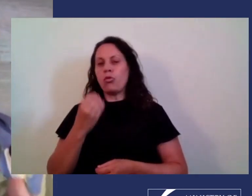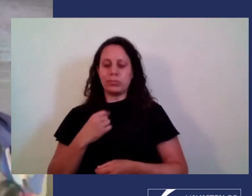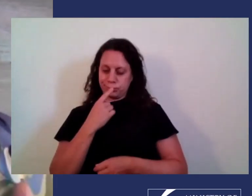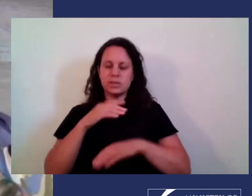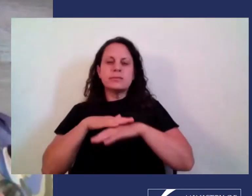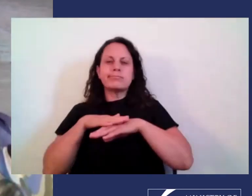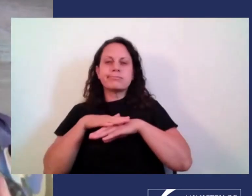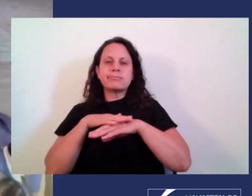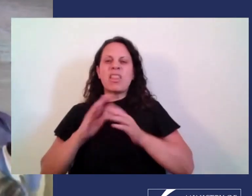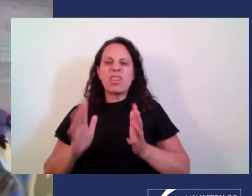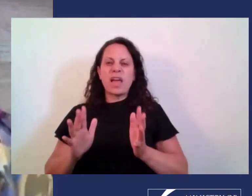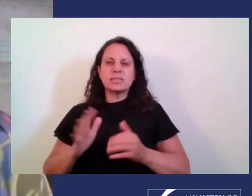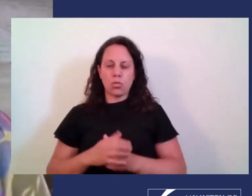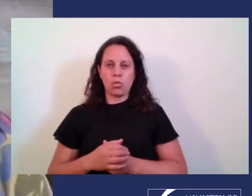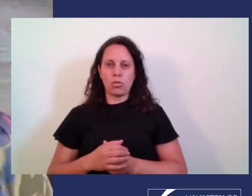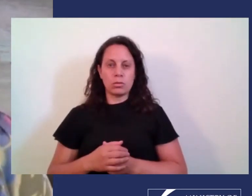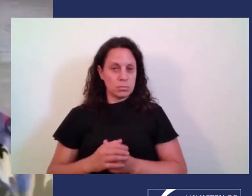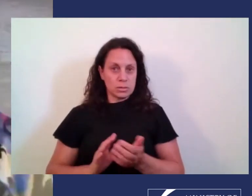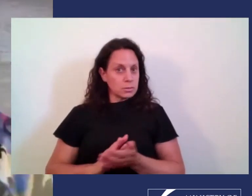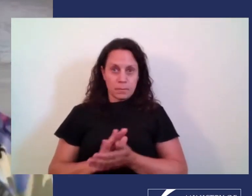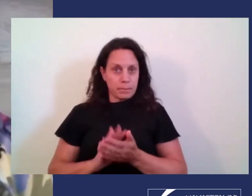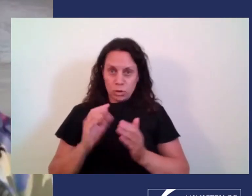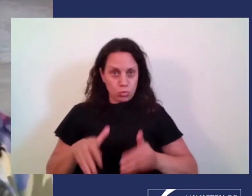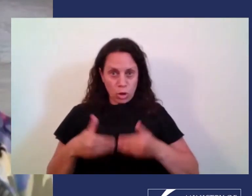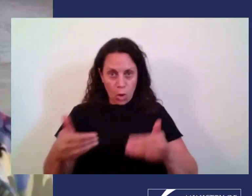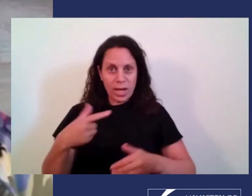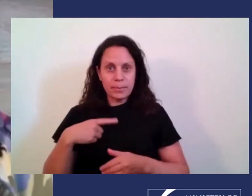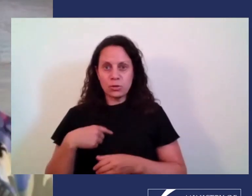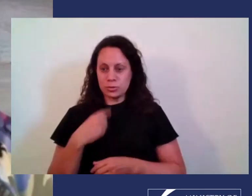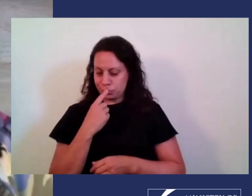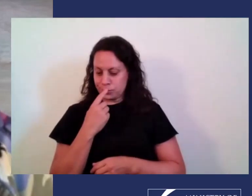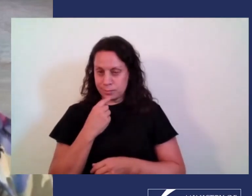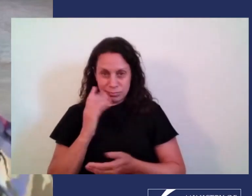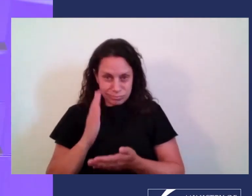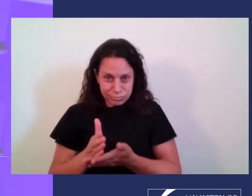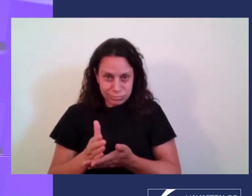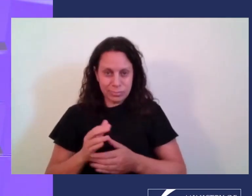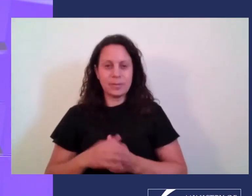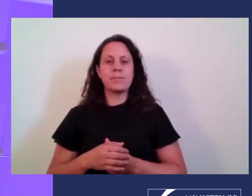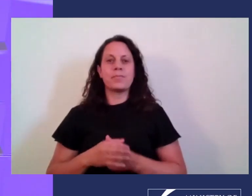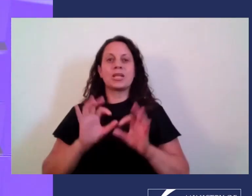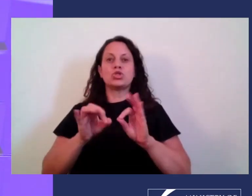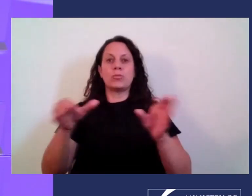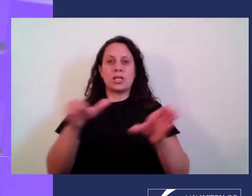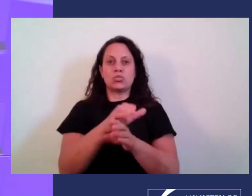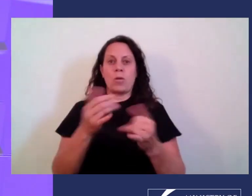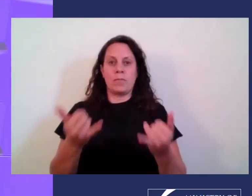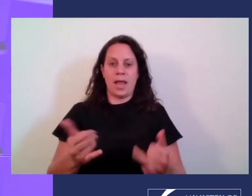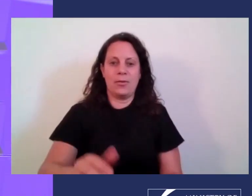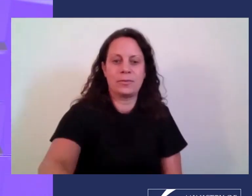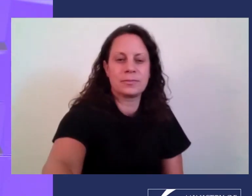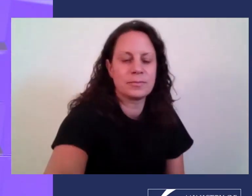But that's not a reason to not vaccinate. Hey Lily, if mum or dad can't get off work, can a family member take